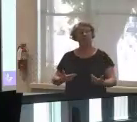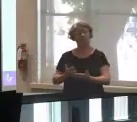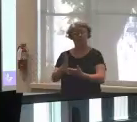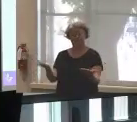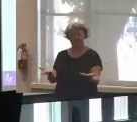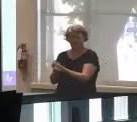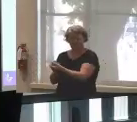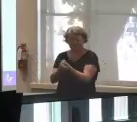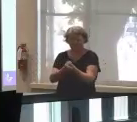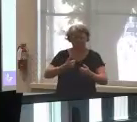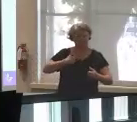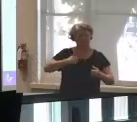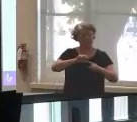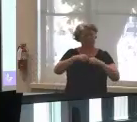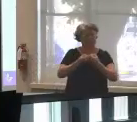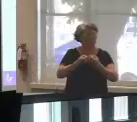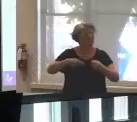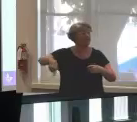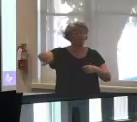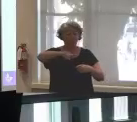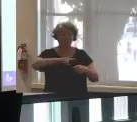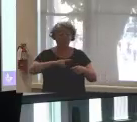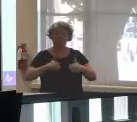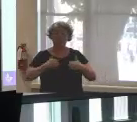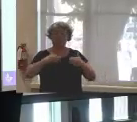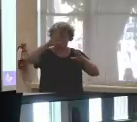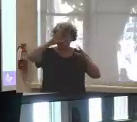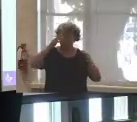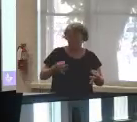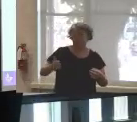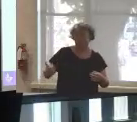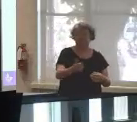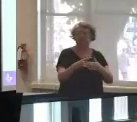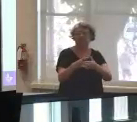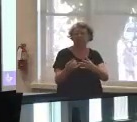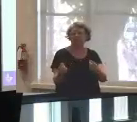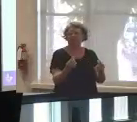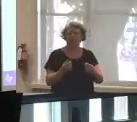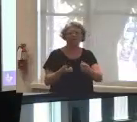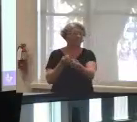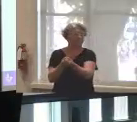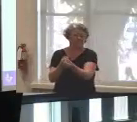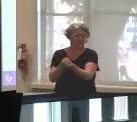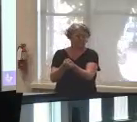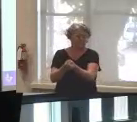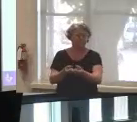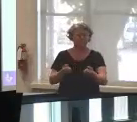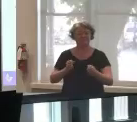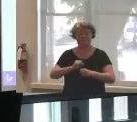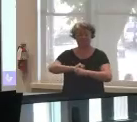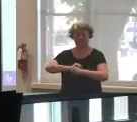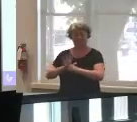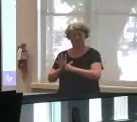Canadian society, and working on it collaboratively together. With the pandemic, that sort of took a dip, and the numbers that were close